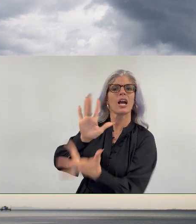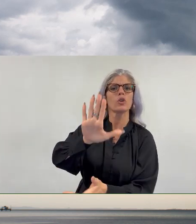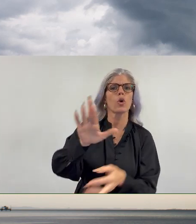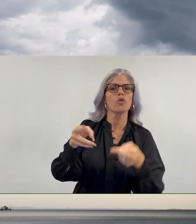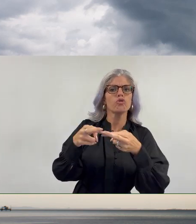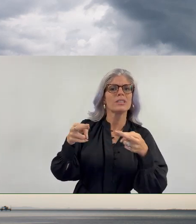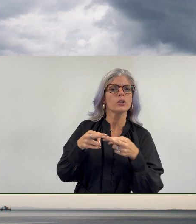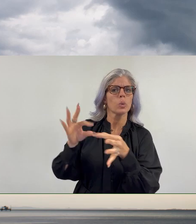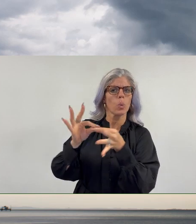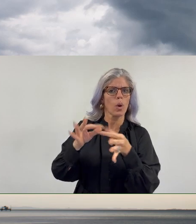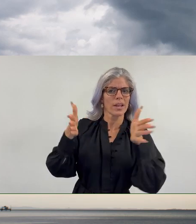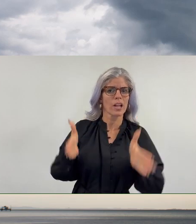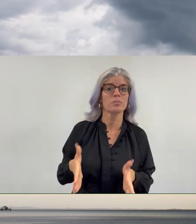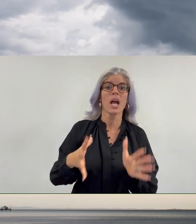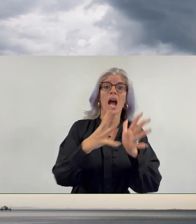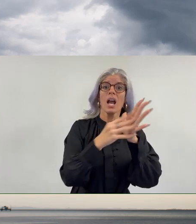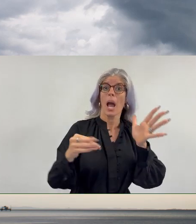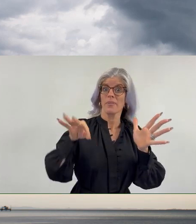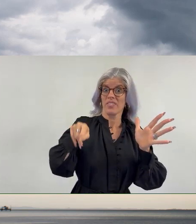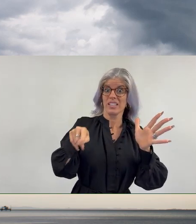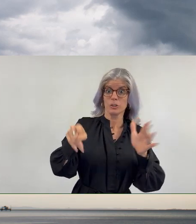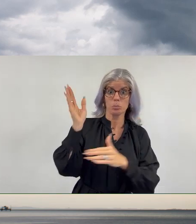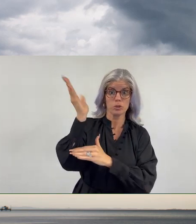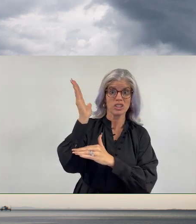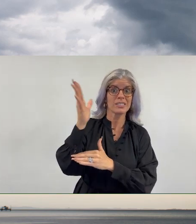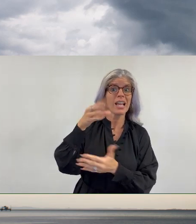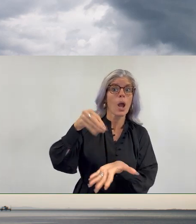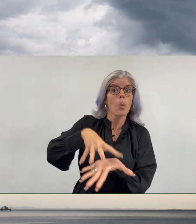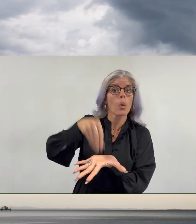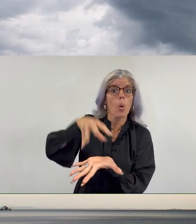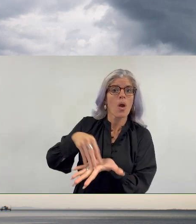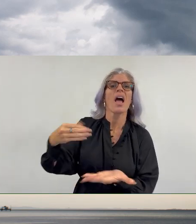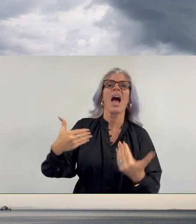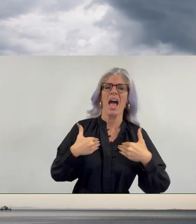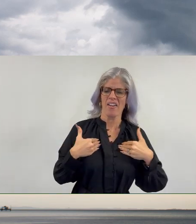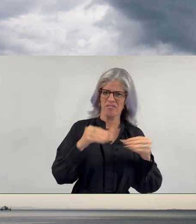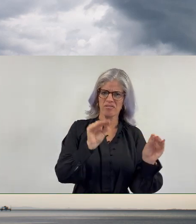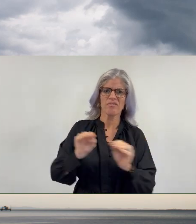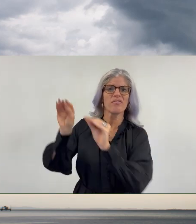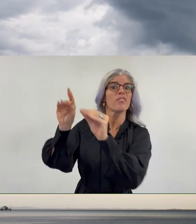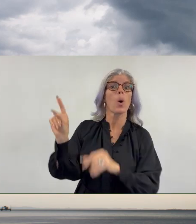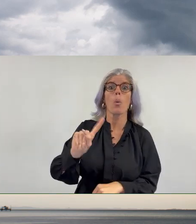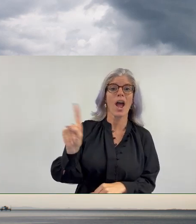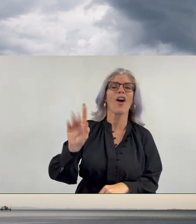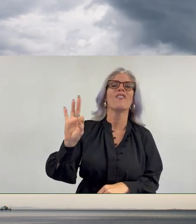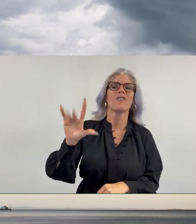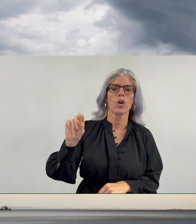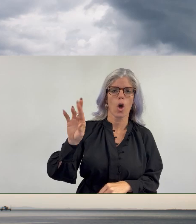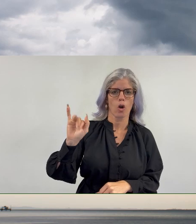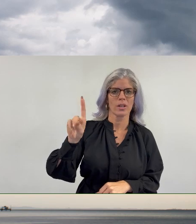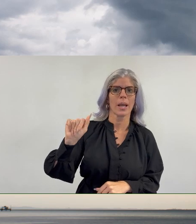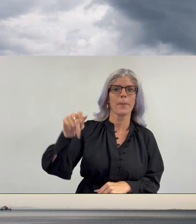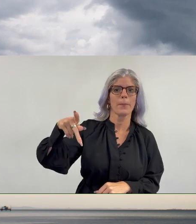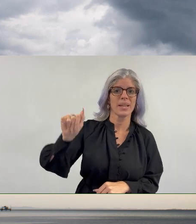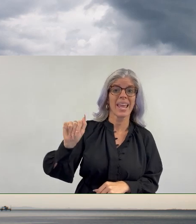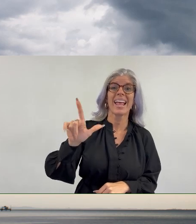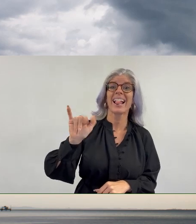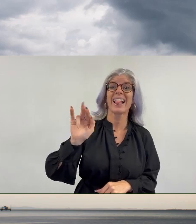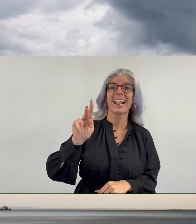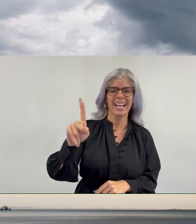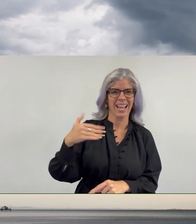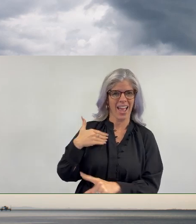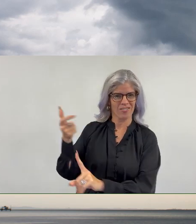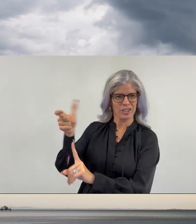DR 4673 State Applicant Briefing Additional Resources, which is also uploaded to Florida PA and linked for you in the